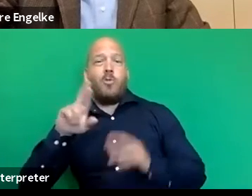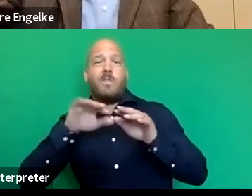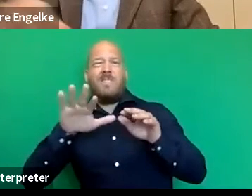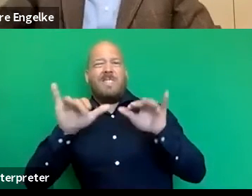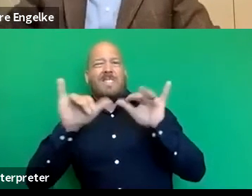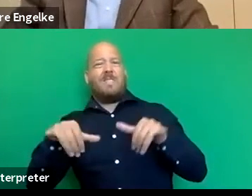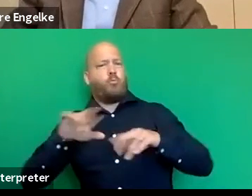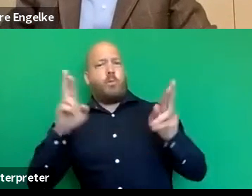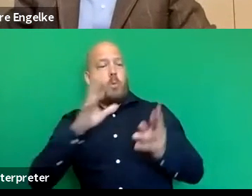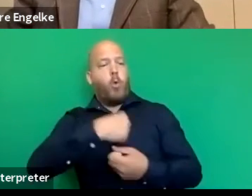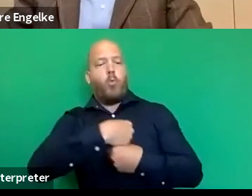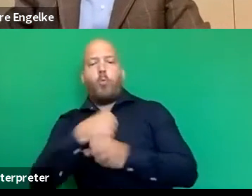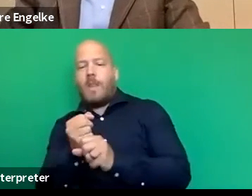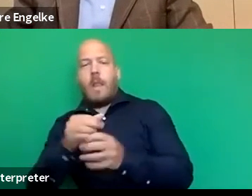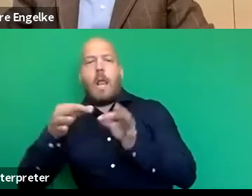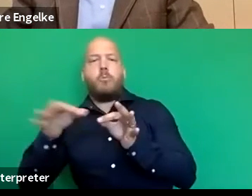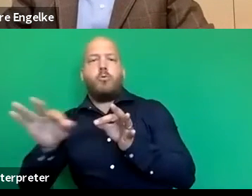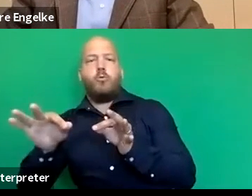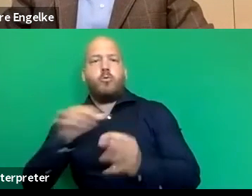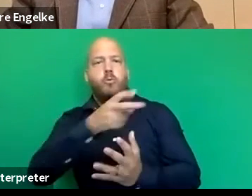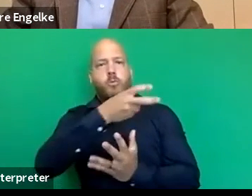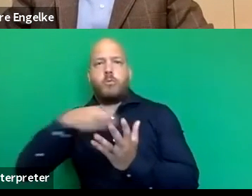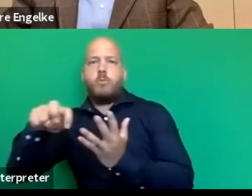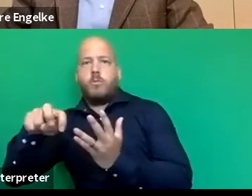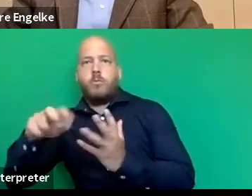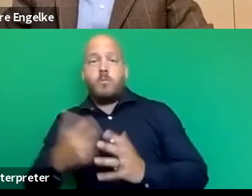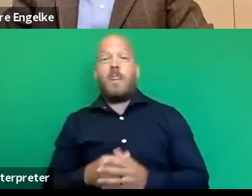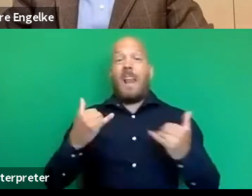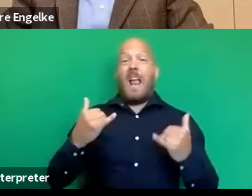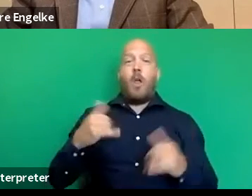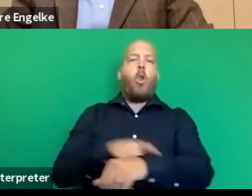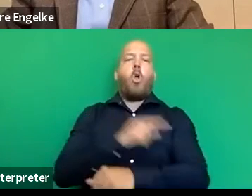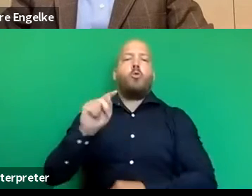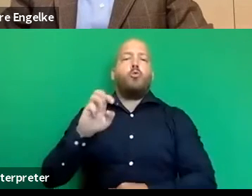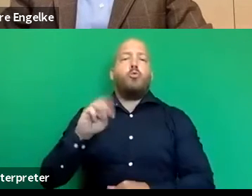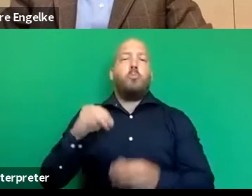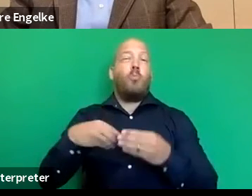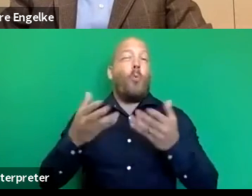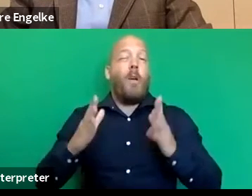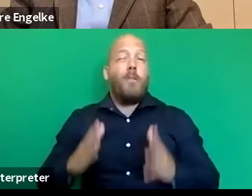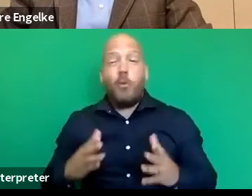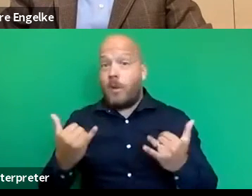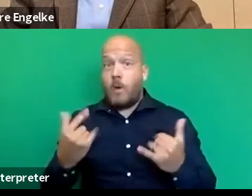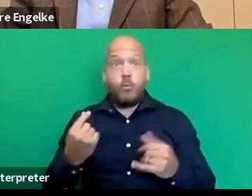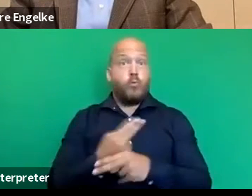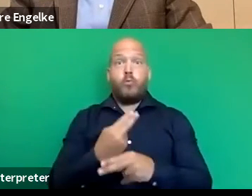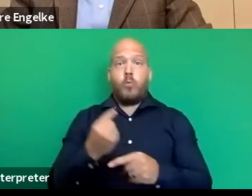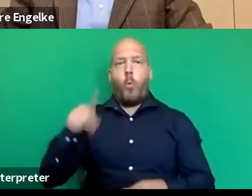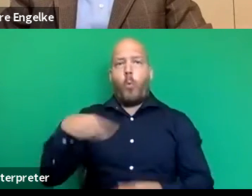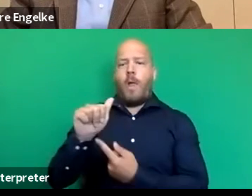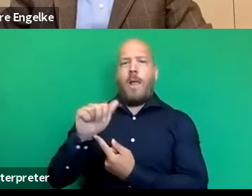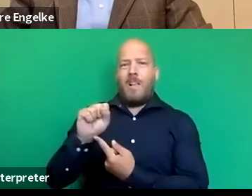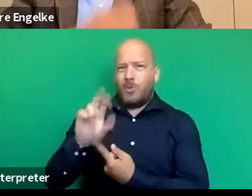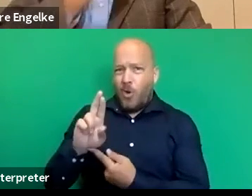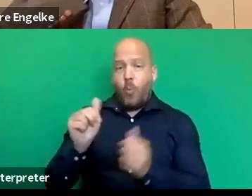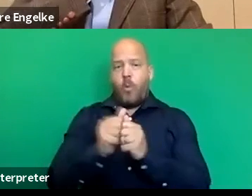now getting into ASR only captioning and using both ASR and